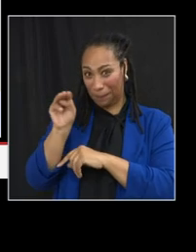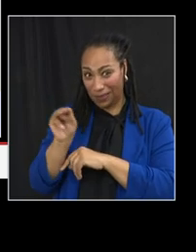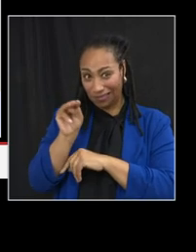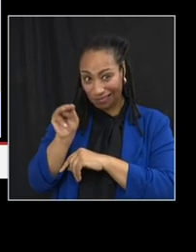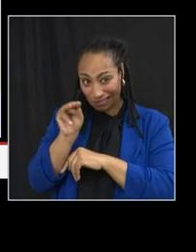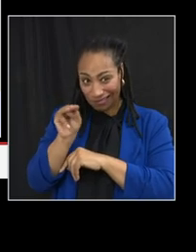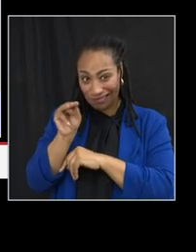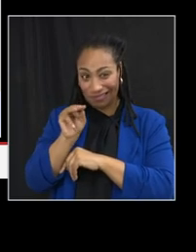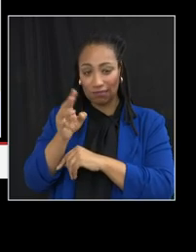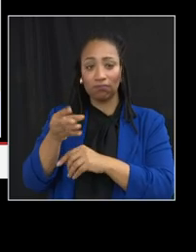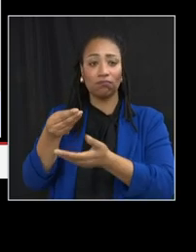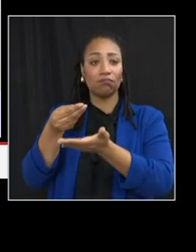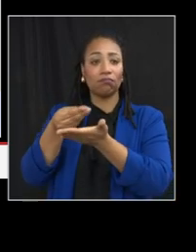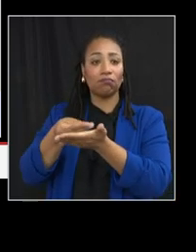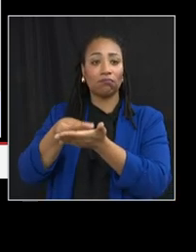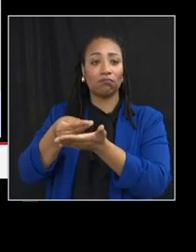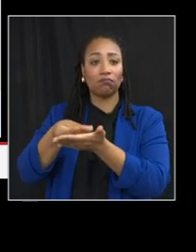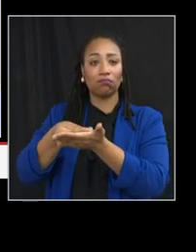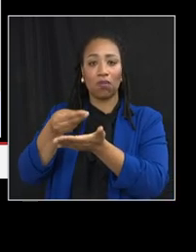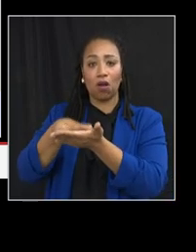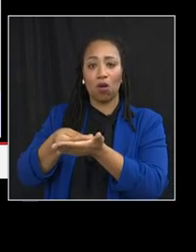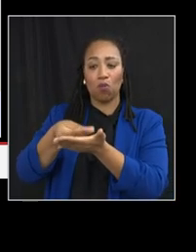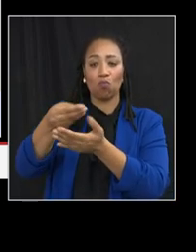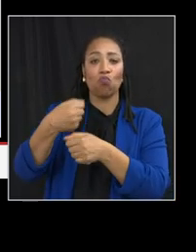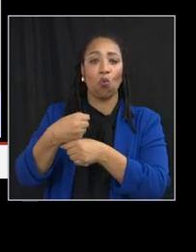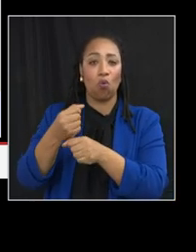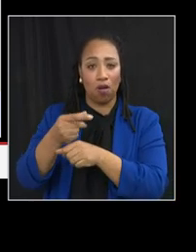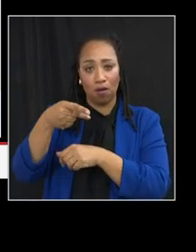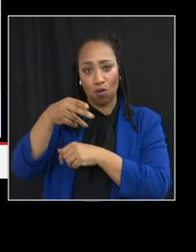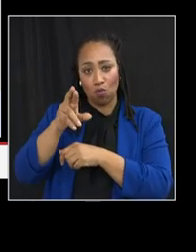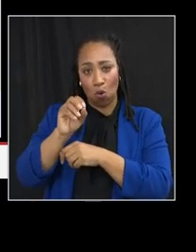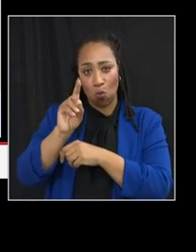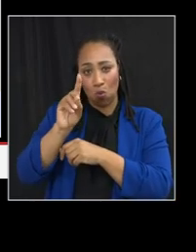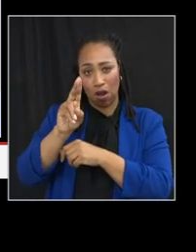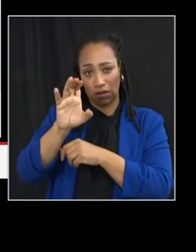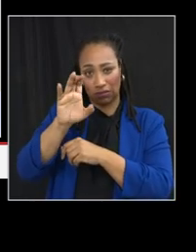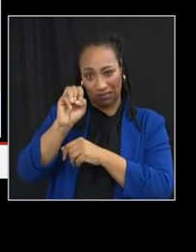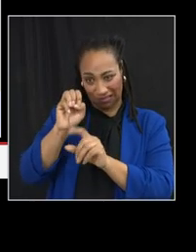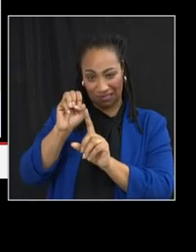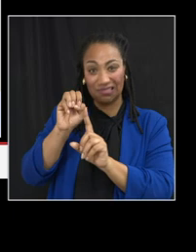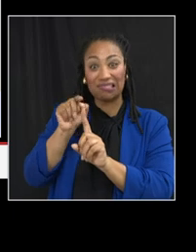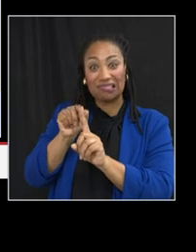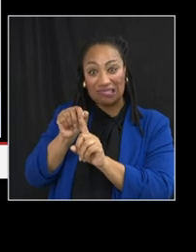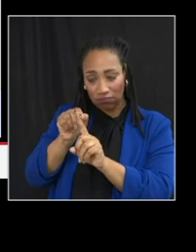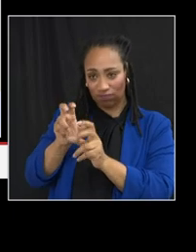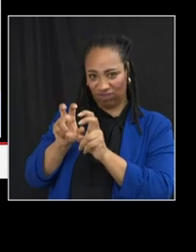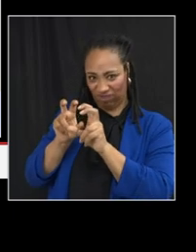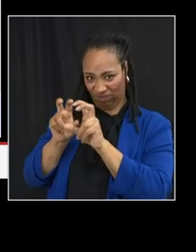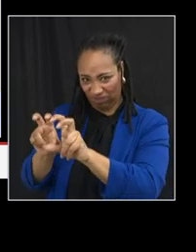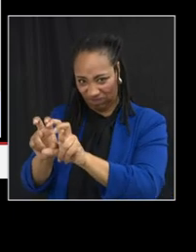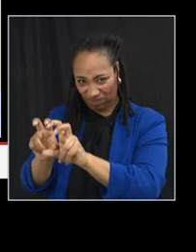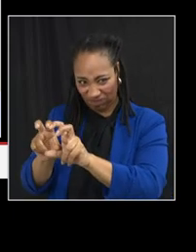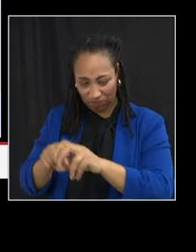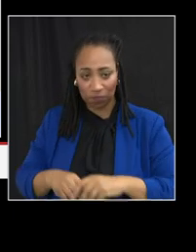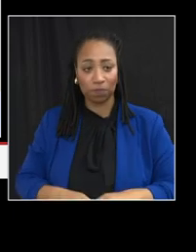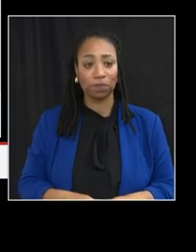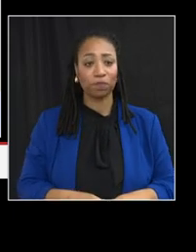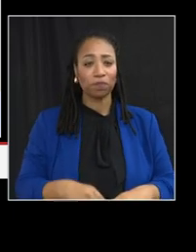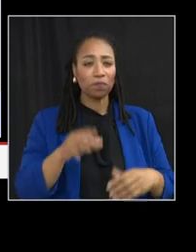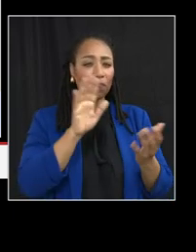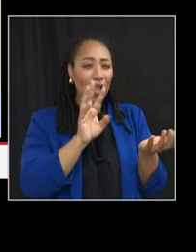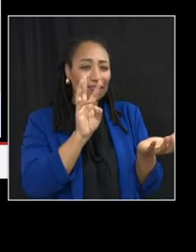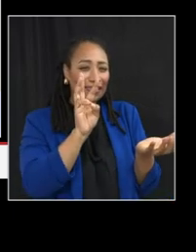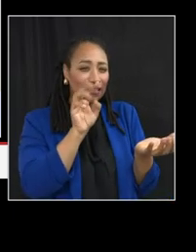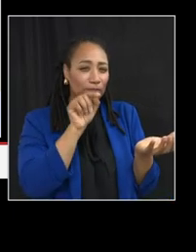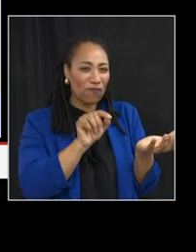new 108 affordable senior housing unit building at Berry Farm, and $43 million for the development of